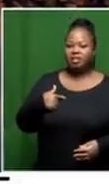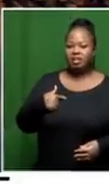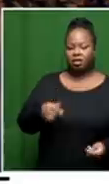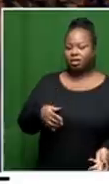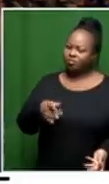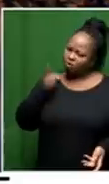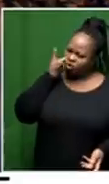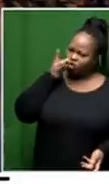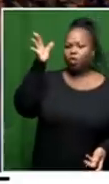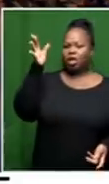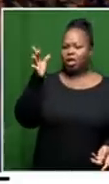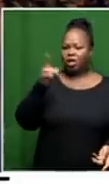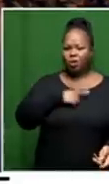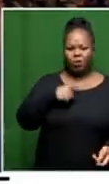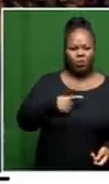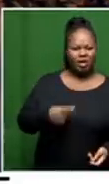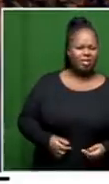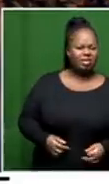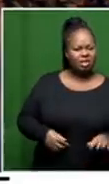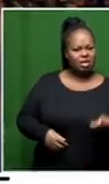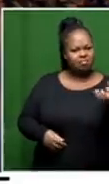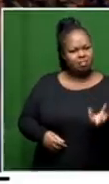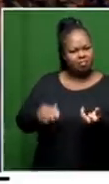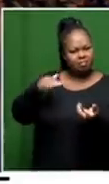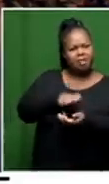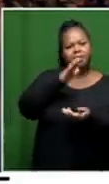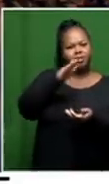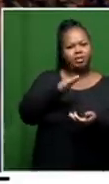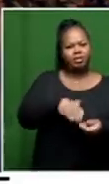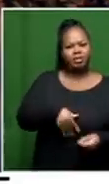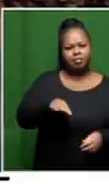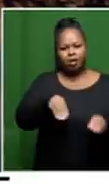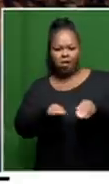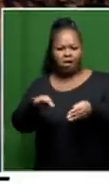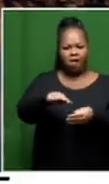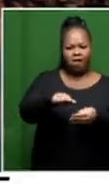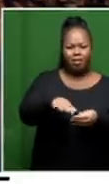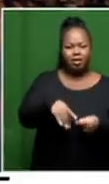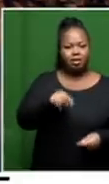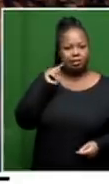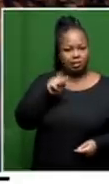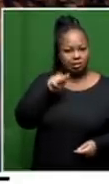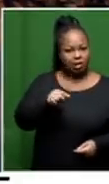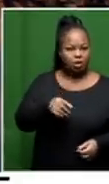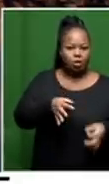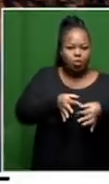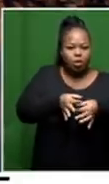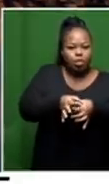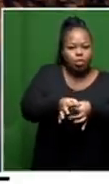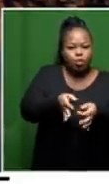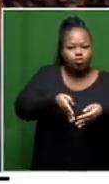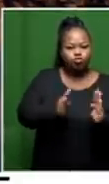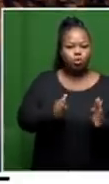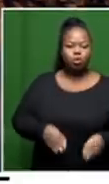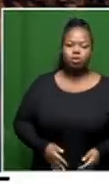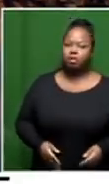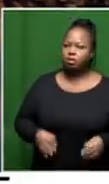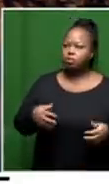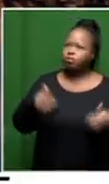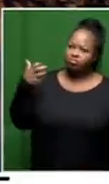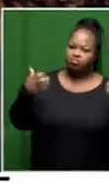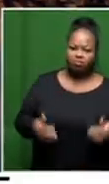be throwing out because I've got this massive pothole or two that I have to dodge, and that already just gets you going. So